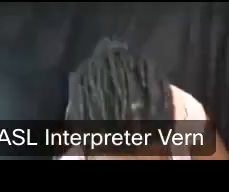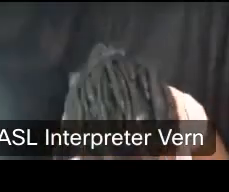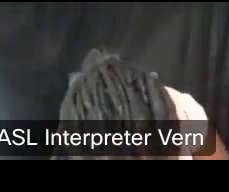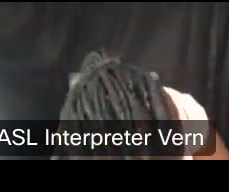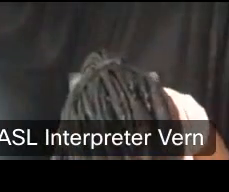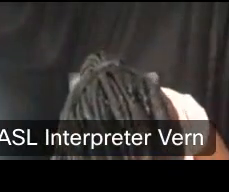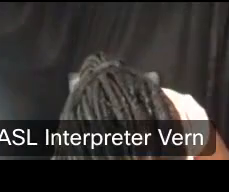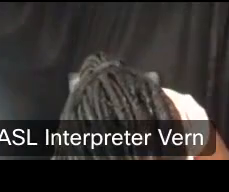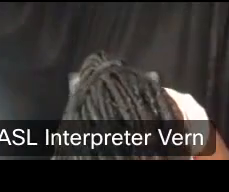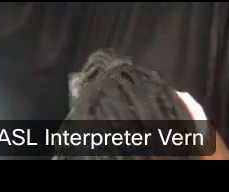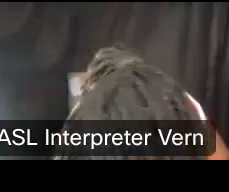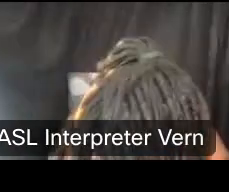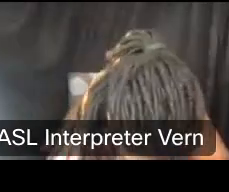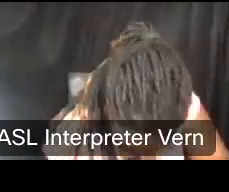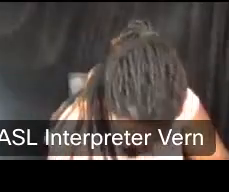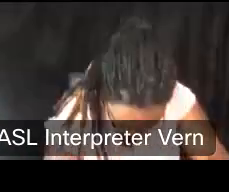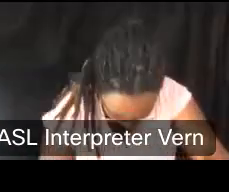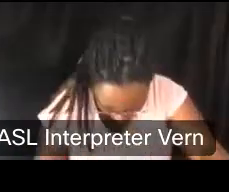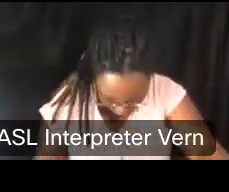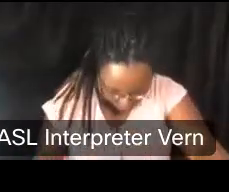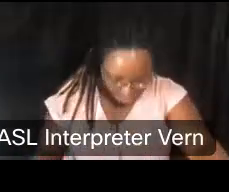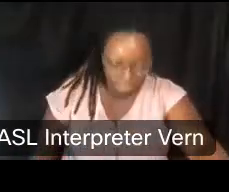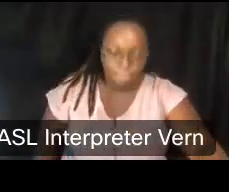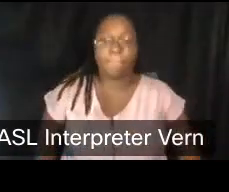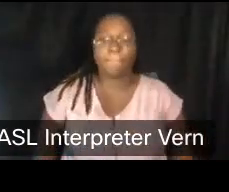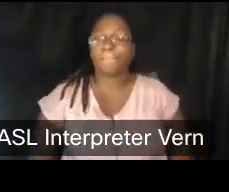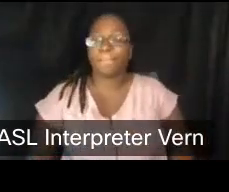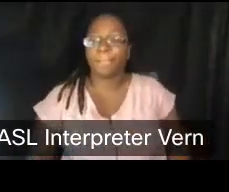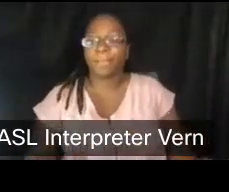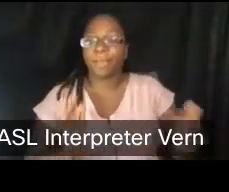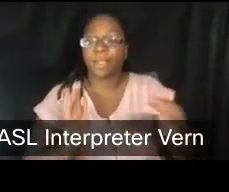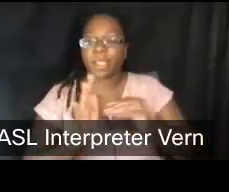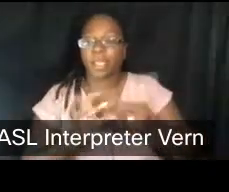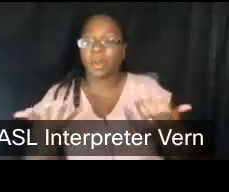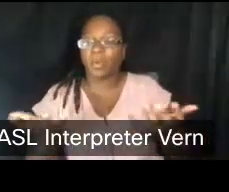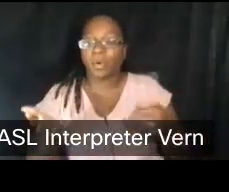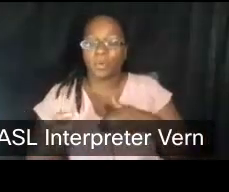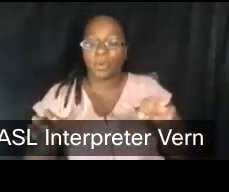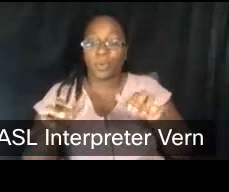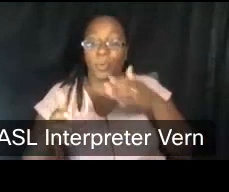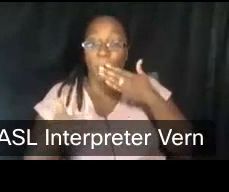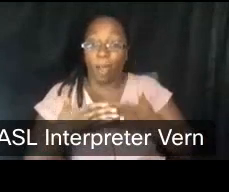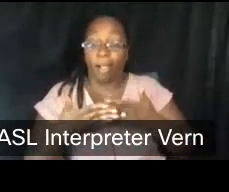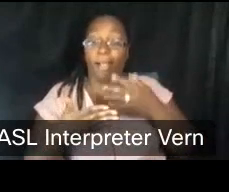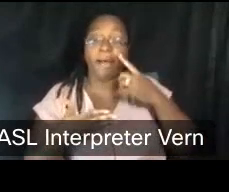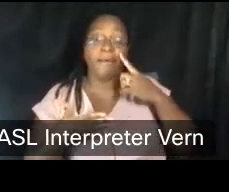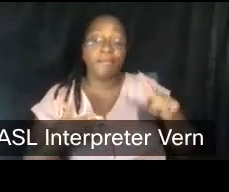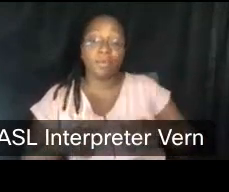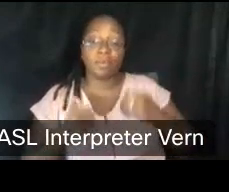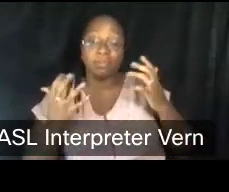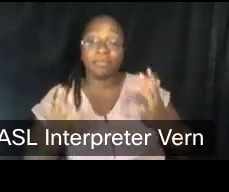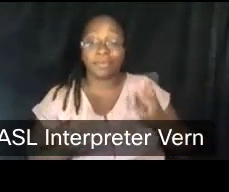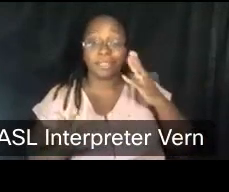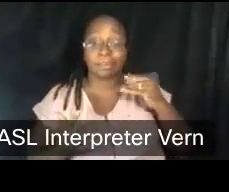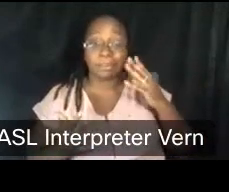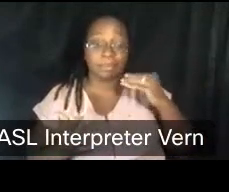So again, what are we doing well to support survivors experiencing mental health challenges or